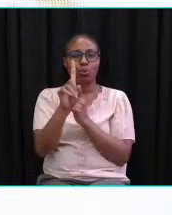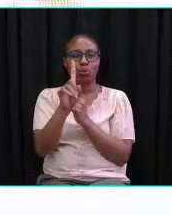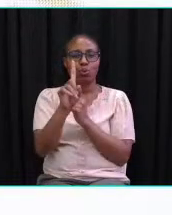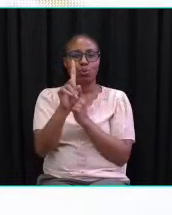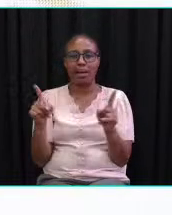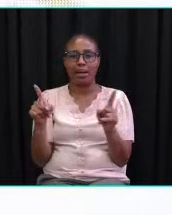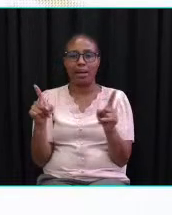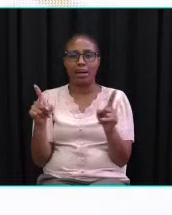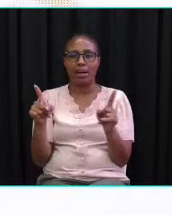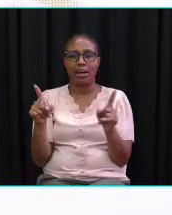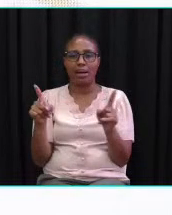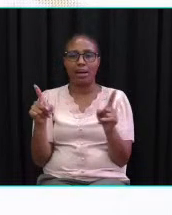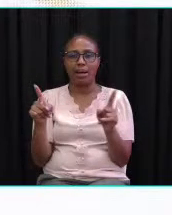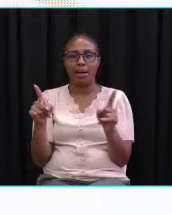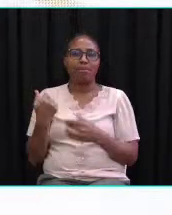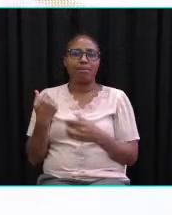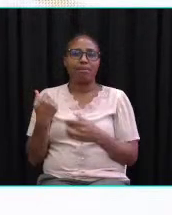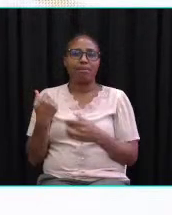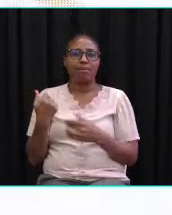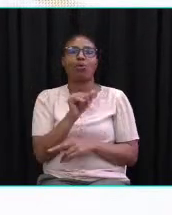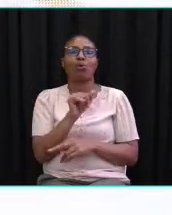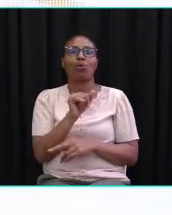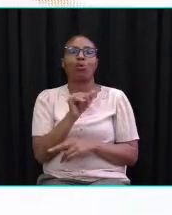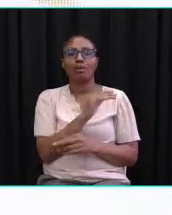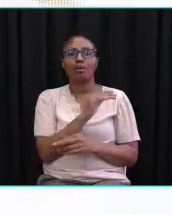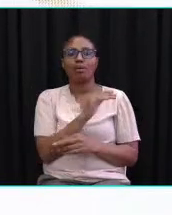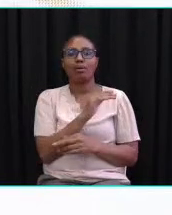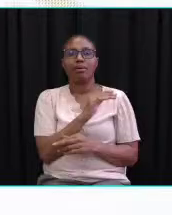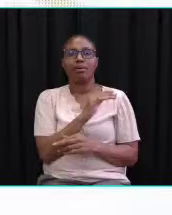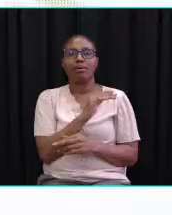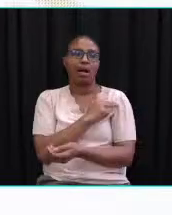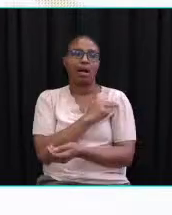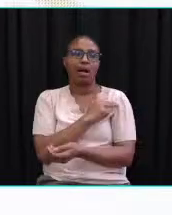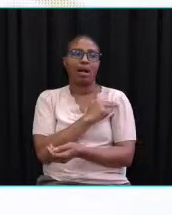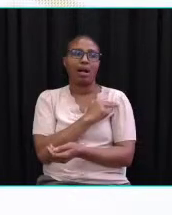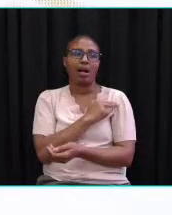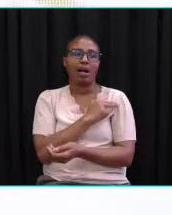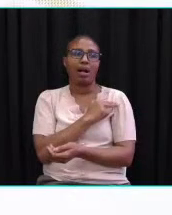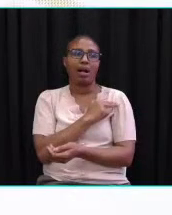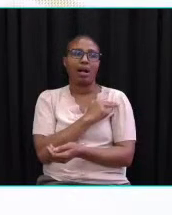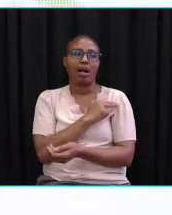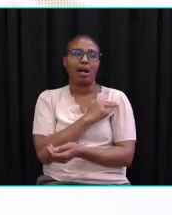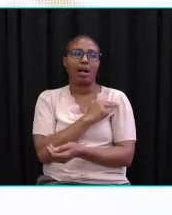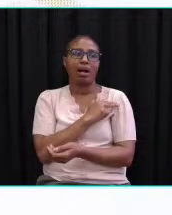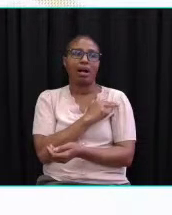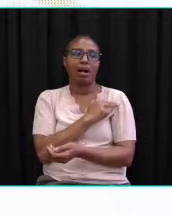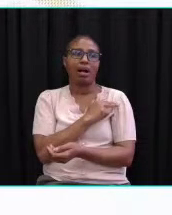the captain.